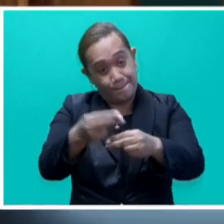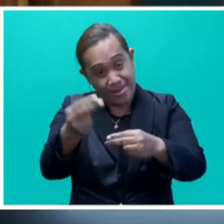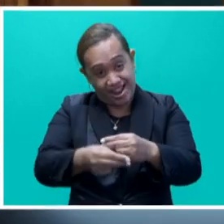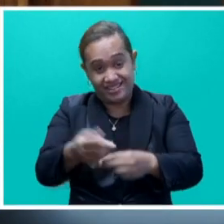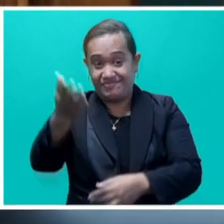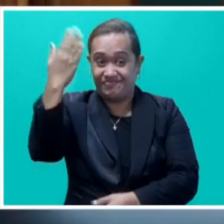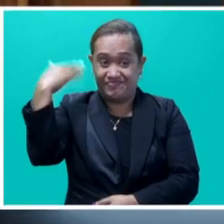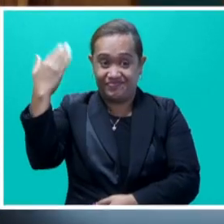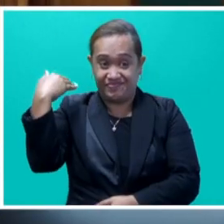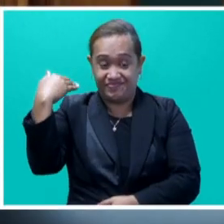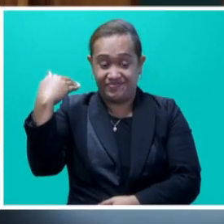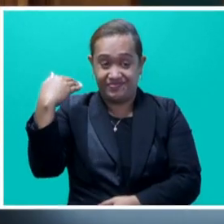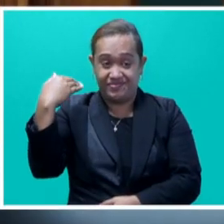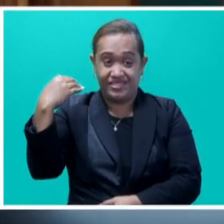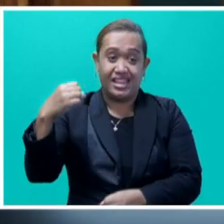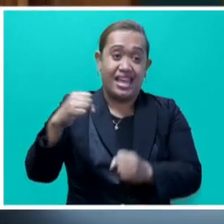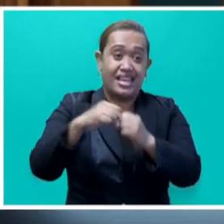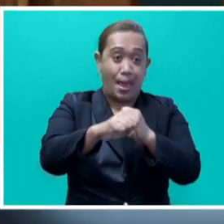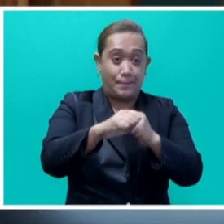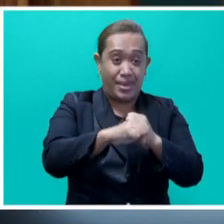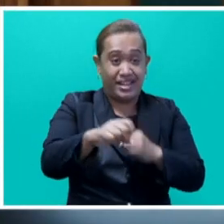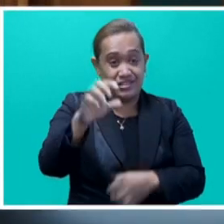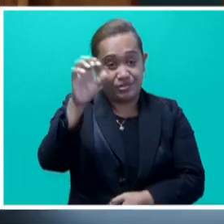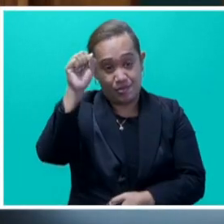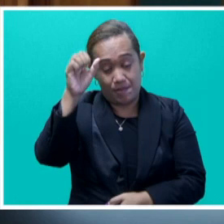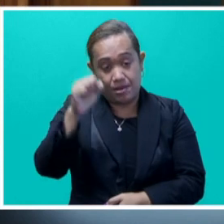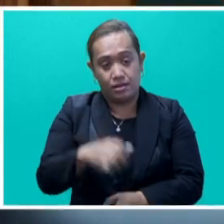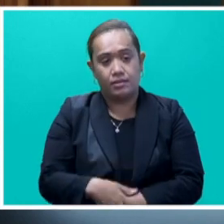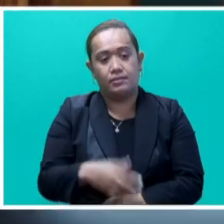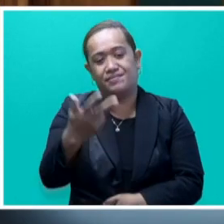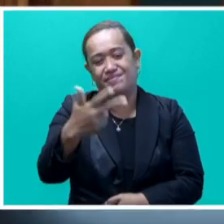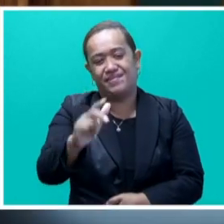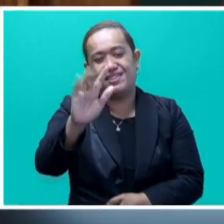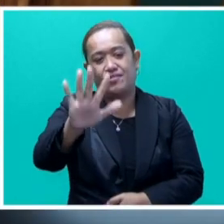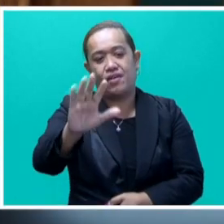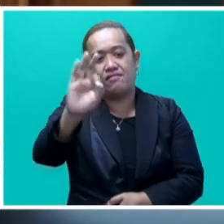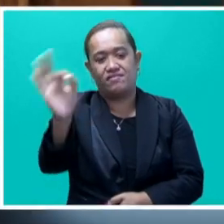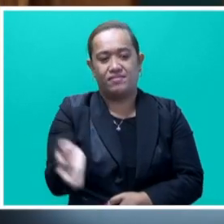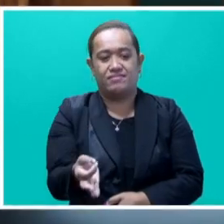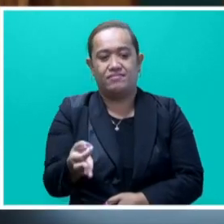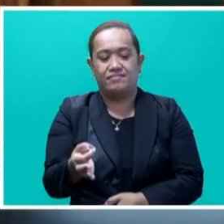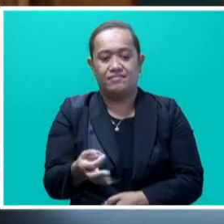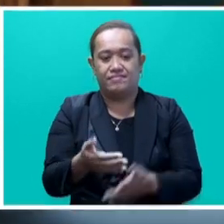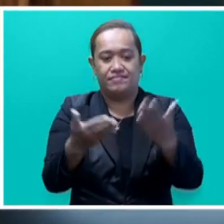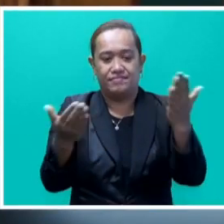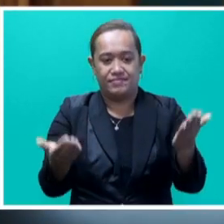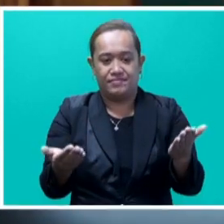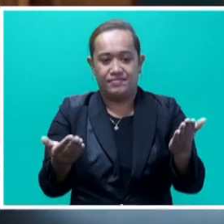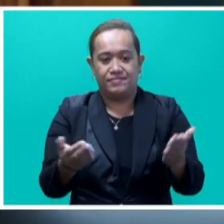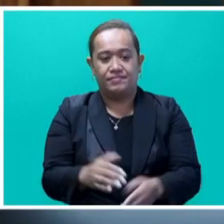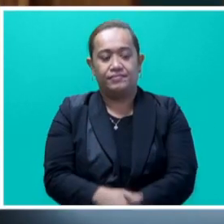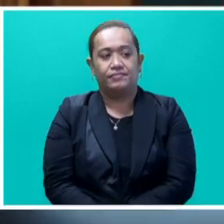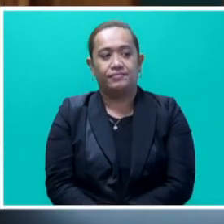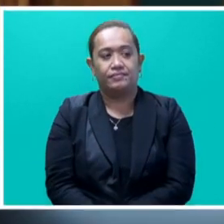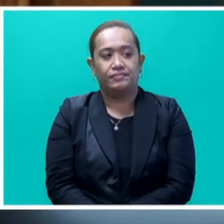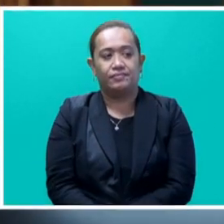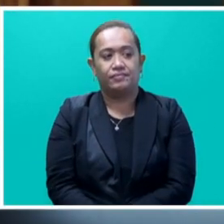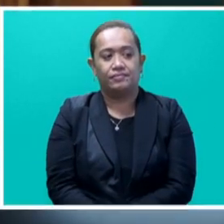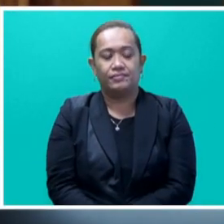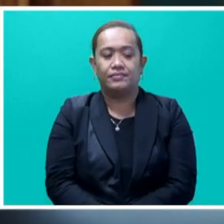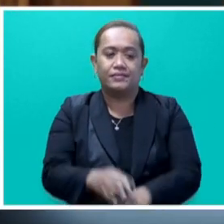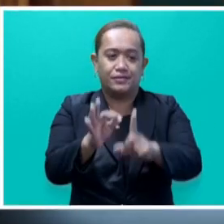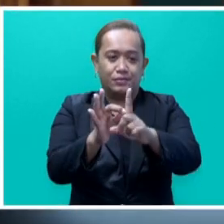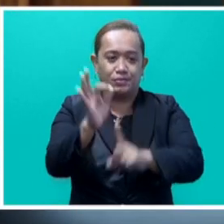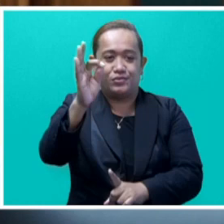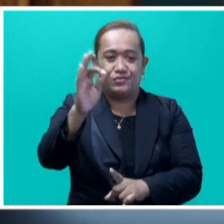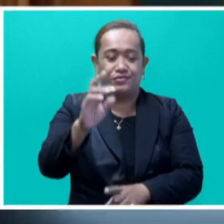campaign, the survival rate is up to 85%. This is, Mr. Speaker, a significant improvement from